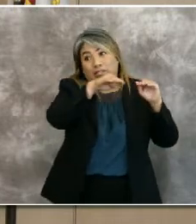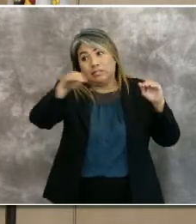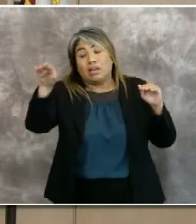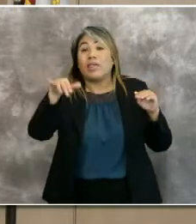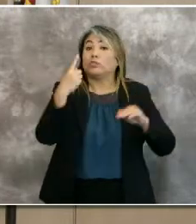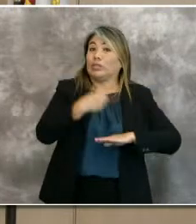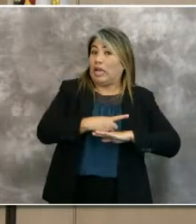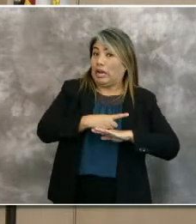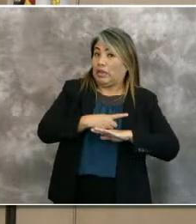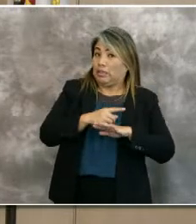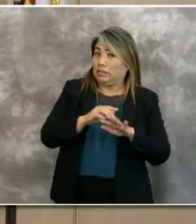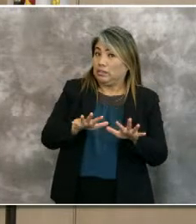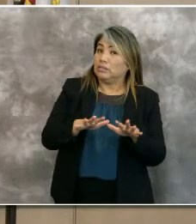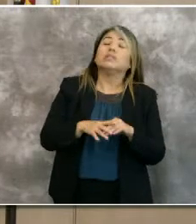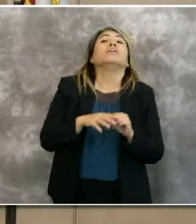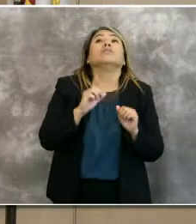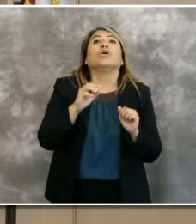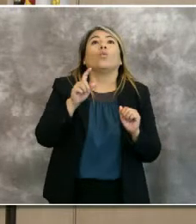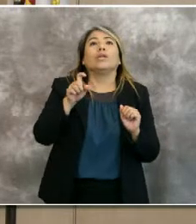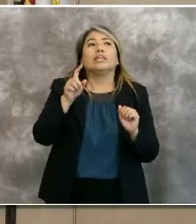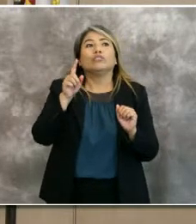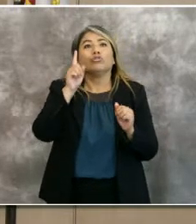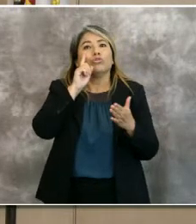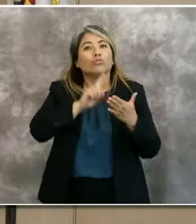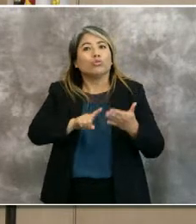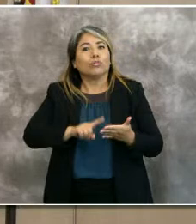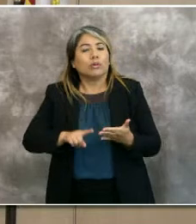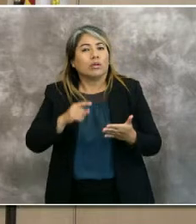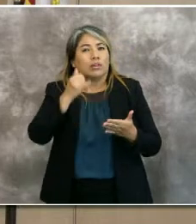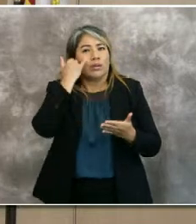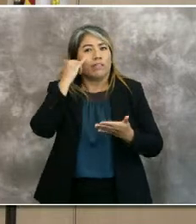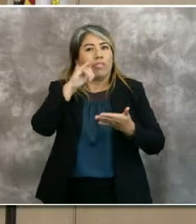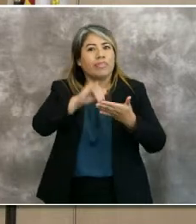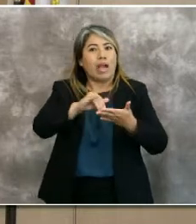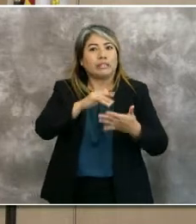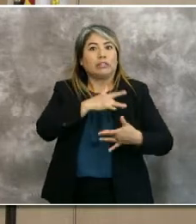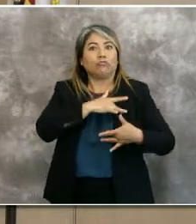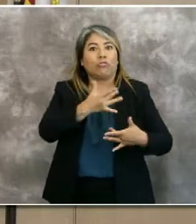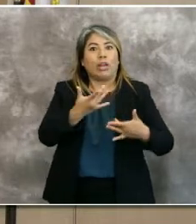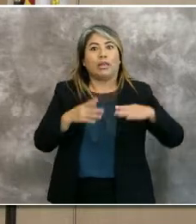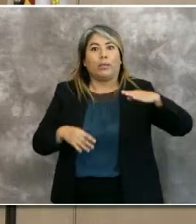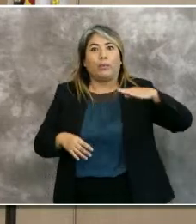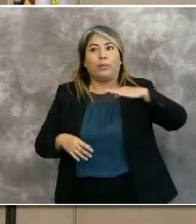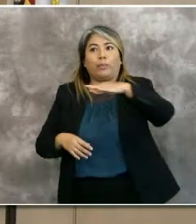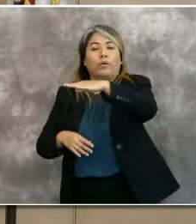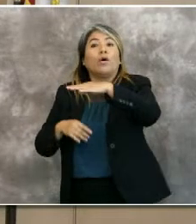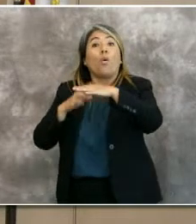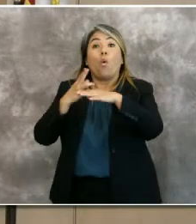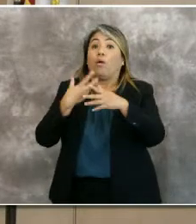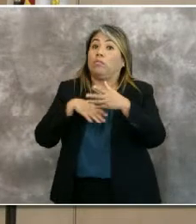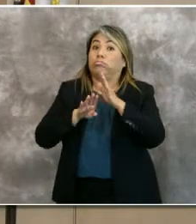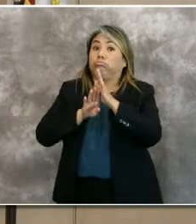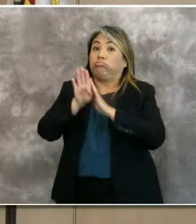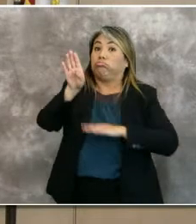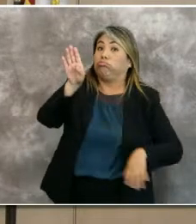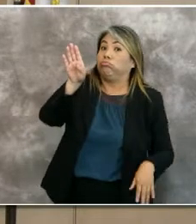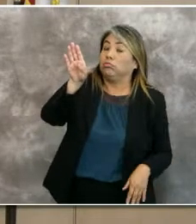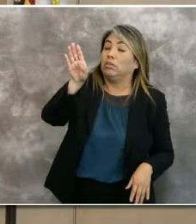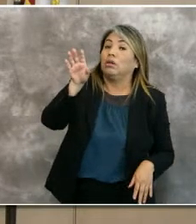one day. And so we need to look at if there is a continued trend in the upward or if